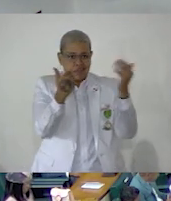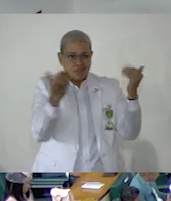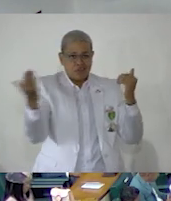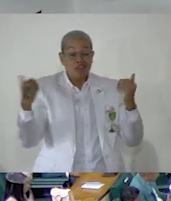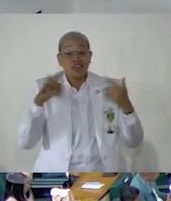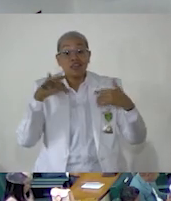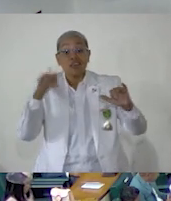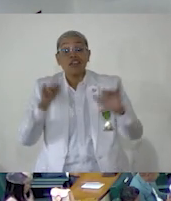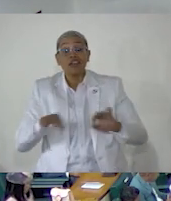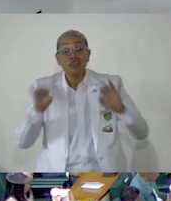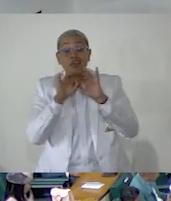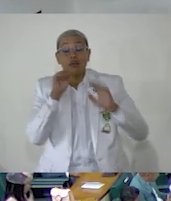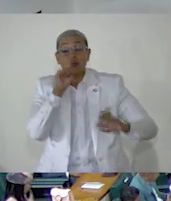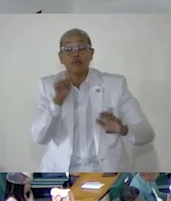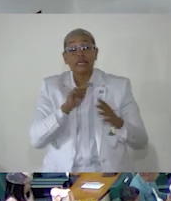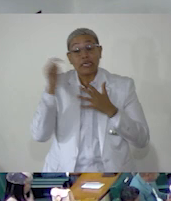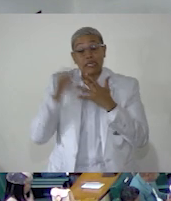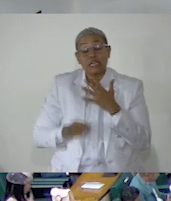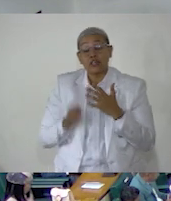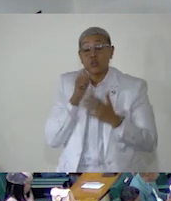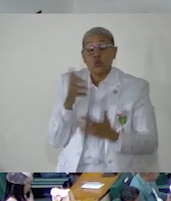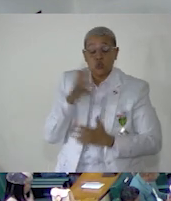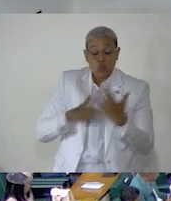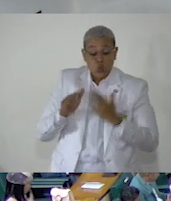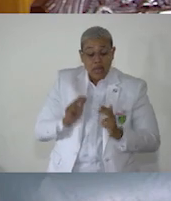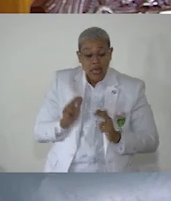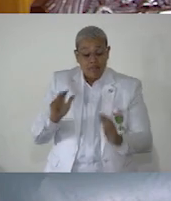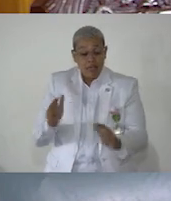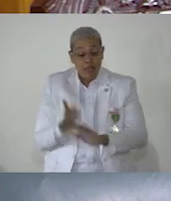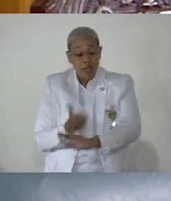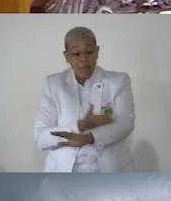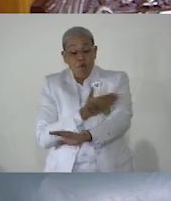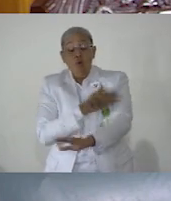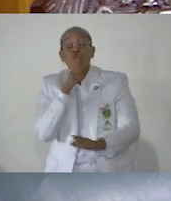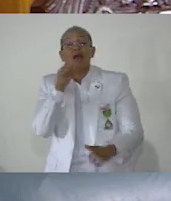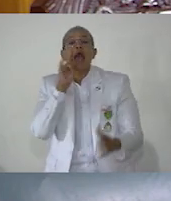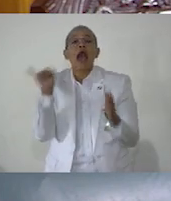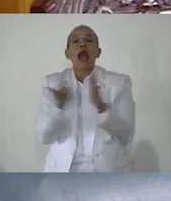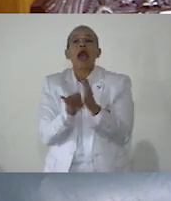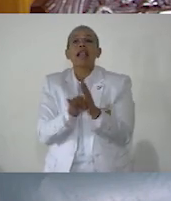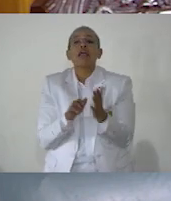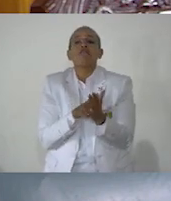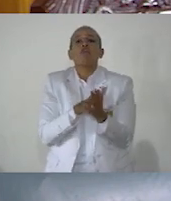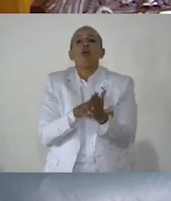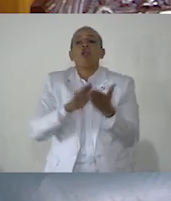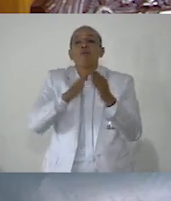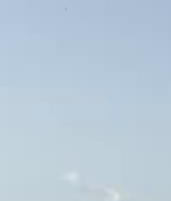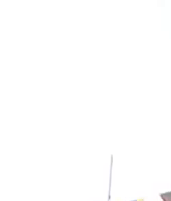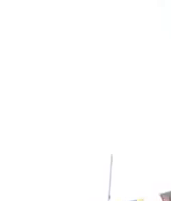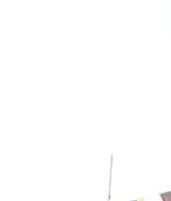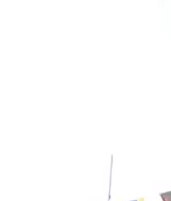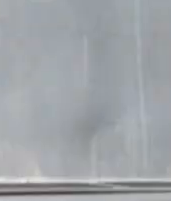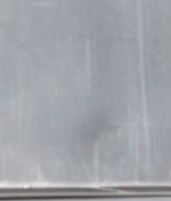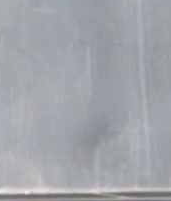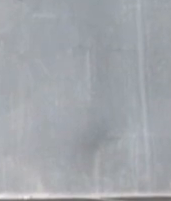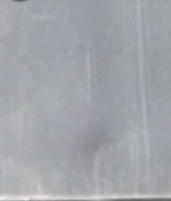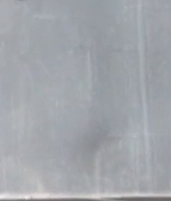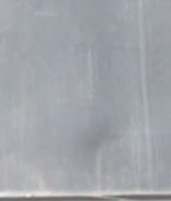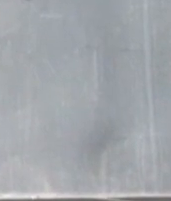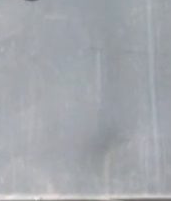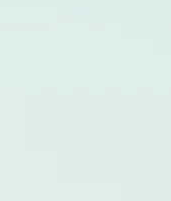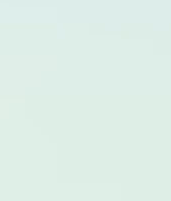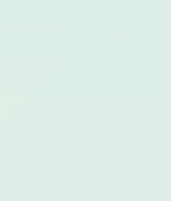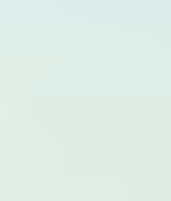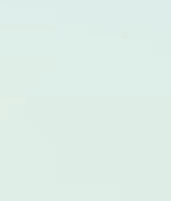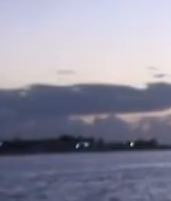to intensify social investment in identified vulnerable communities. To strengthen Jamaica's